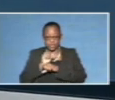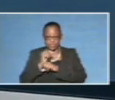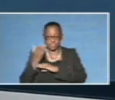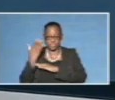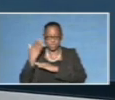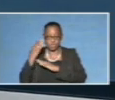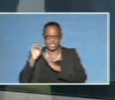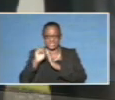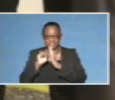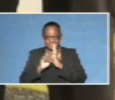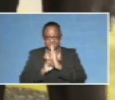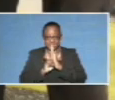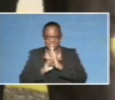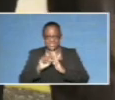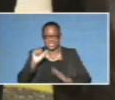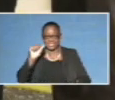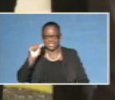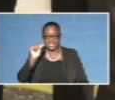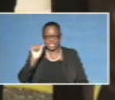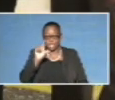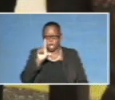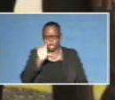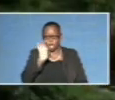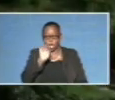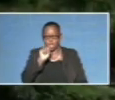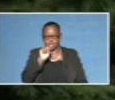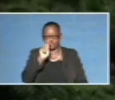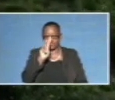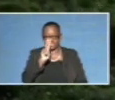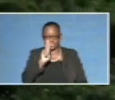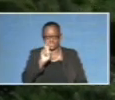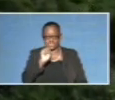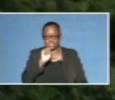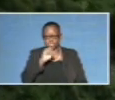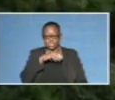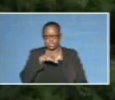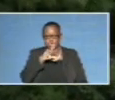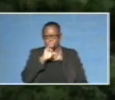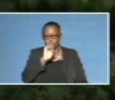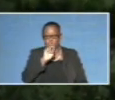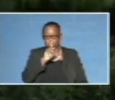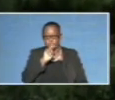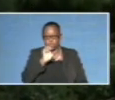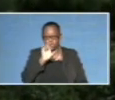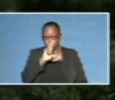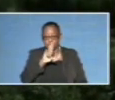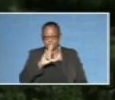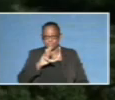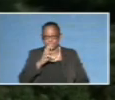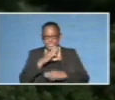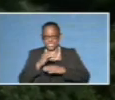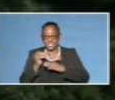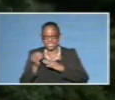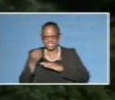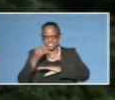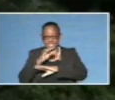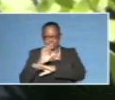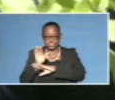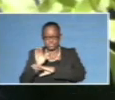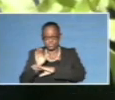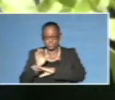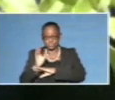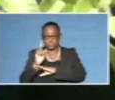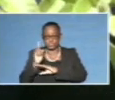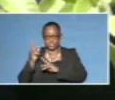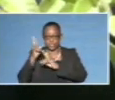A. Loftus Roker. The Ministry of Education spearheading the naming ceremony in Pompeii Bay this afternoon to